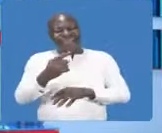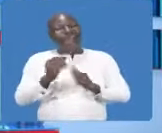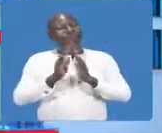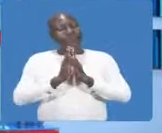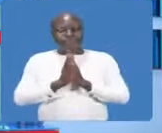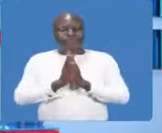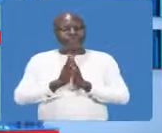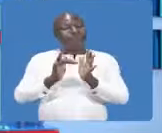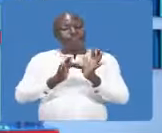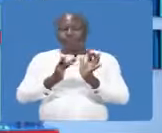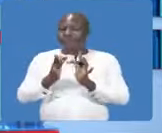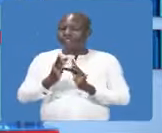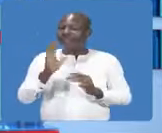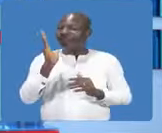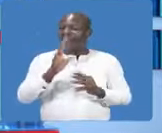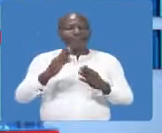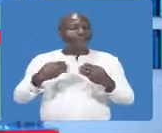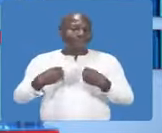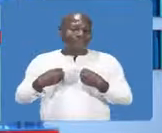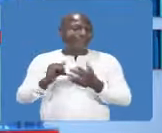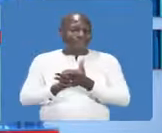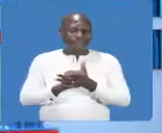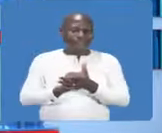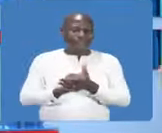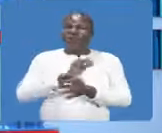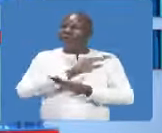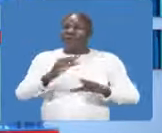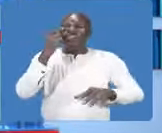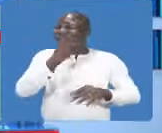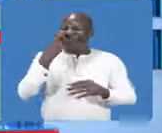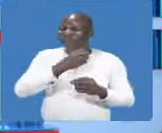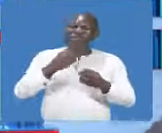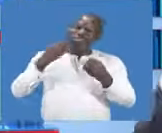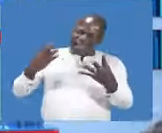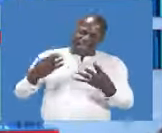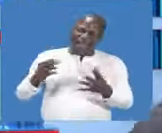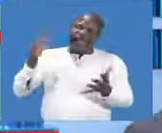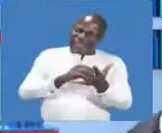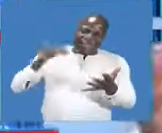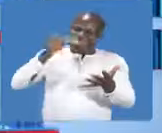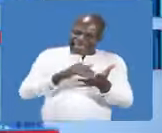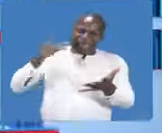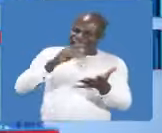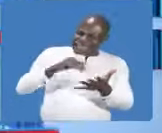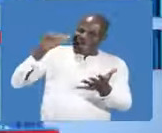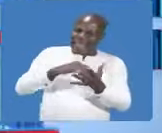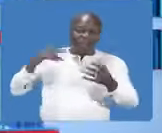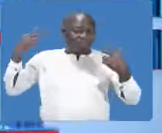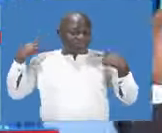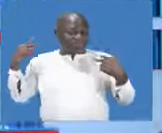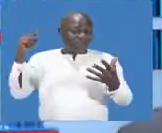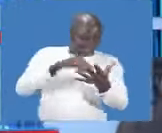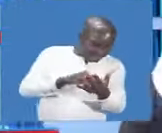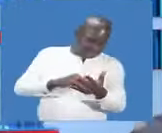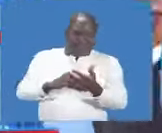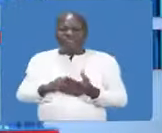mebo empire, or of old Jemmy. Was a mamma on Casa Casapi. Mamma knew so vain repetitions. Now, I